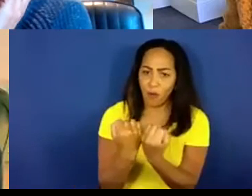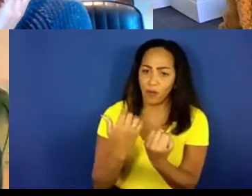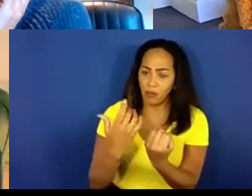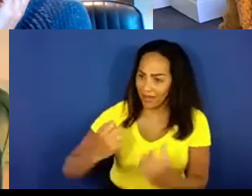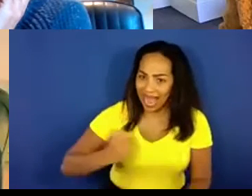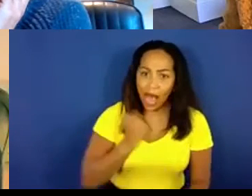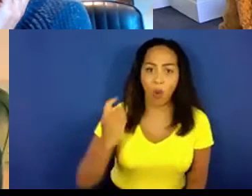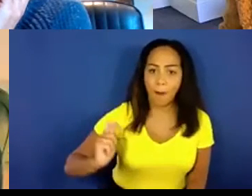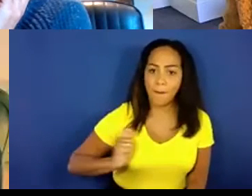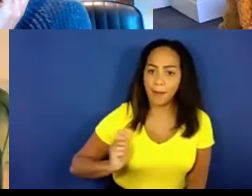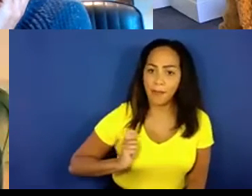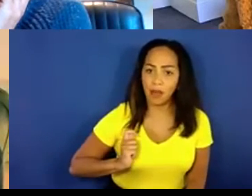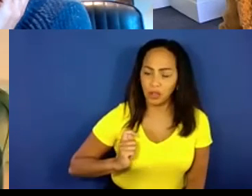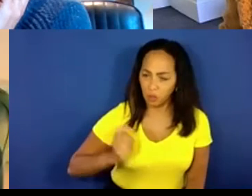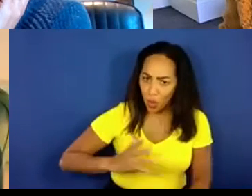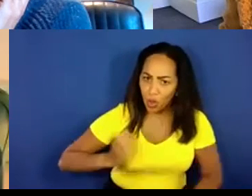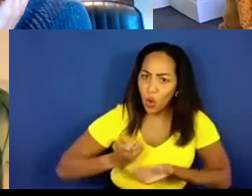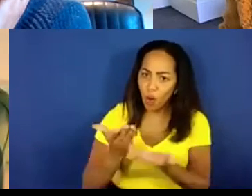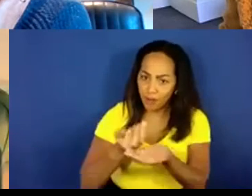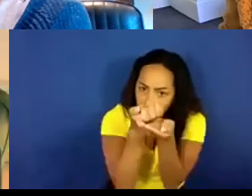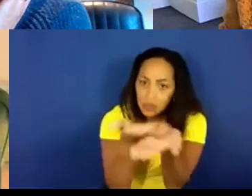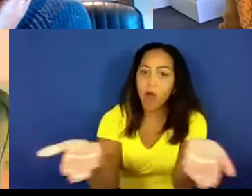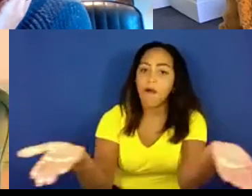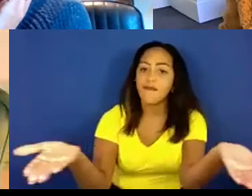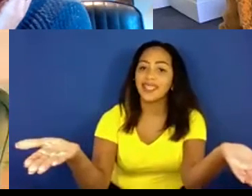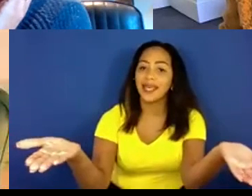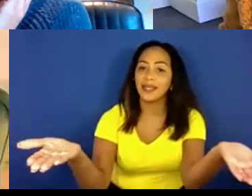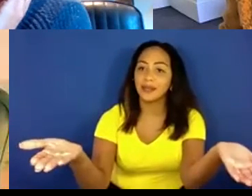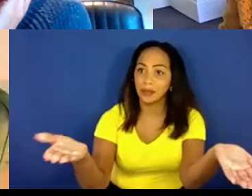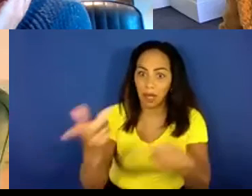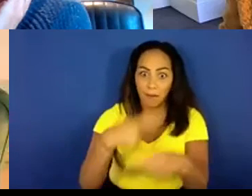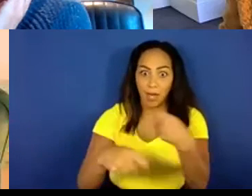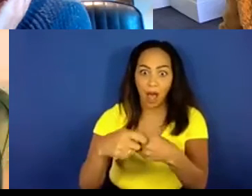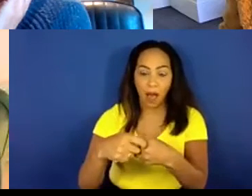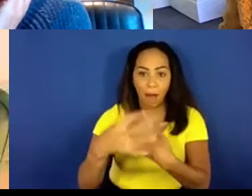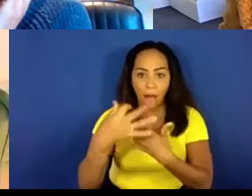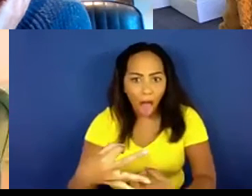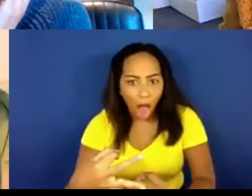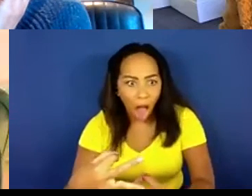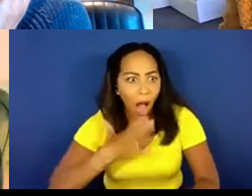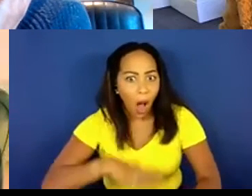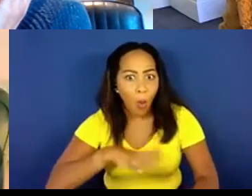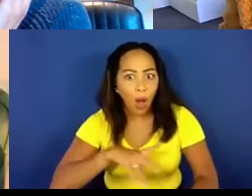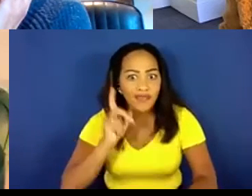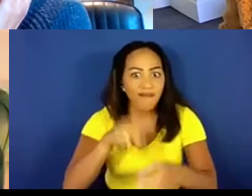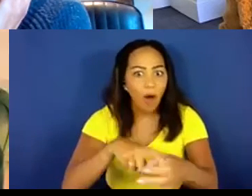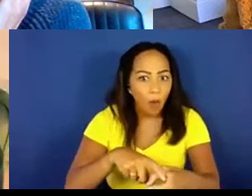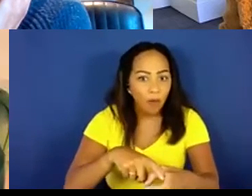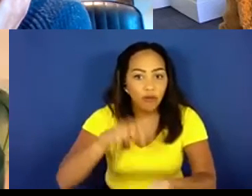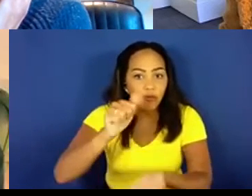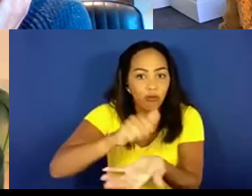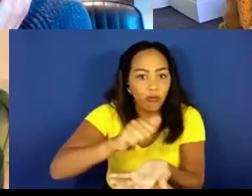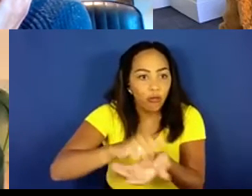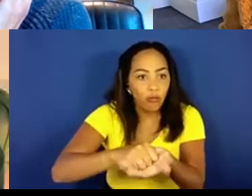city some services and make it attractive for them to sign up to not just Voice and Influence